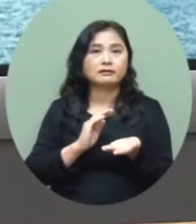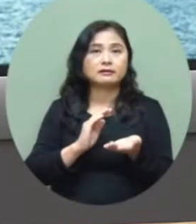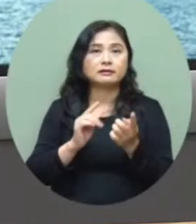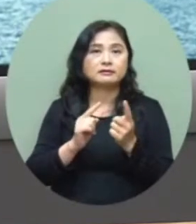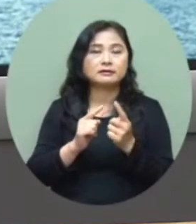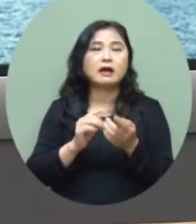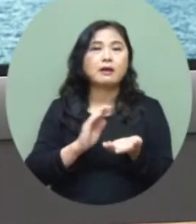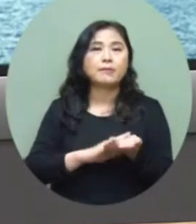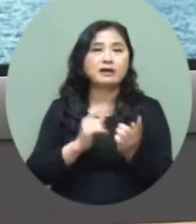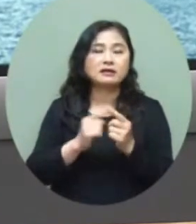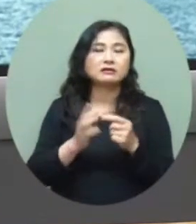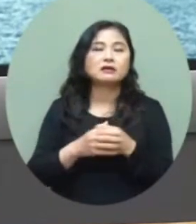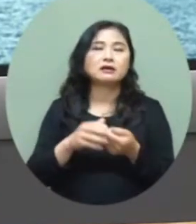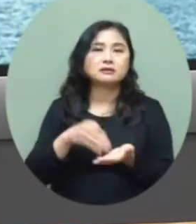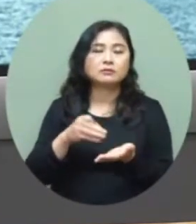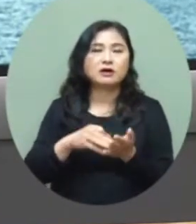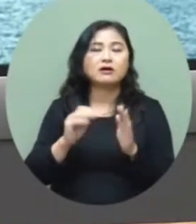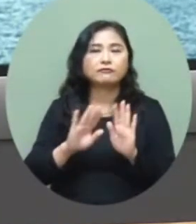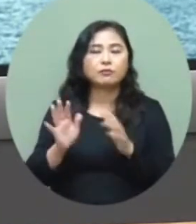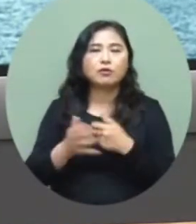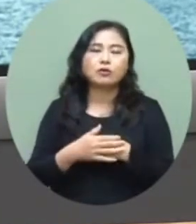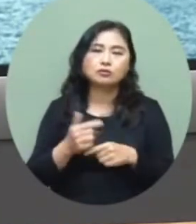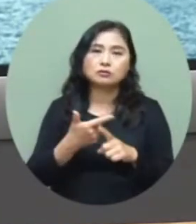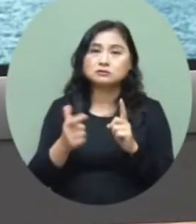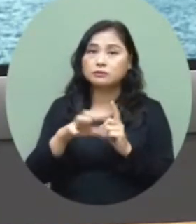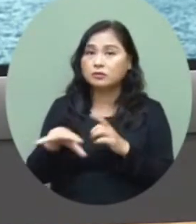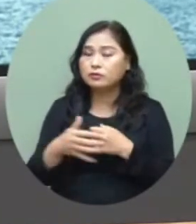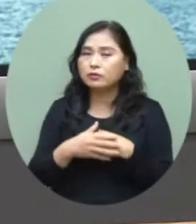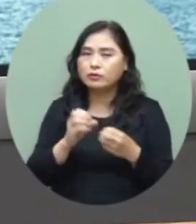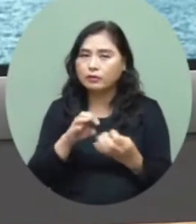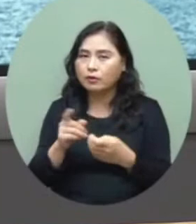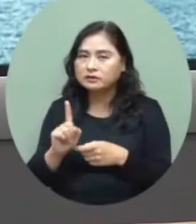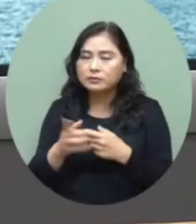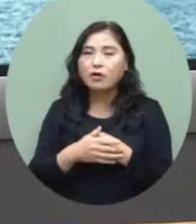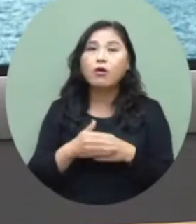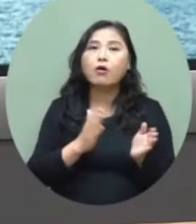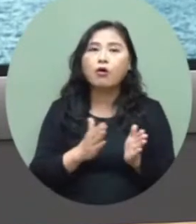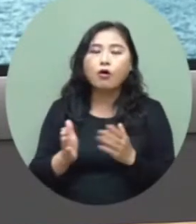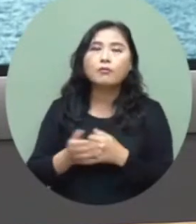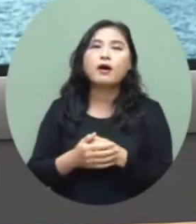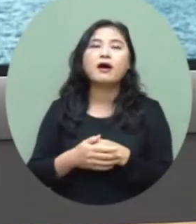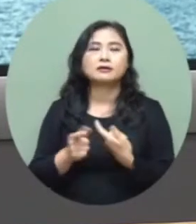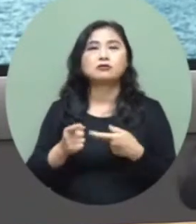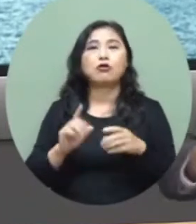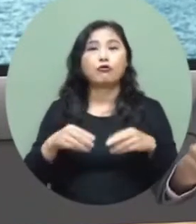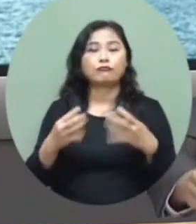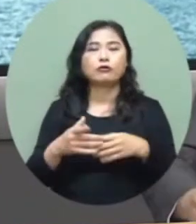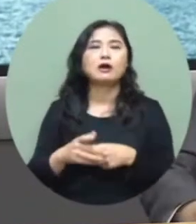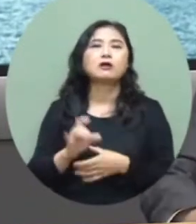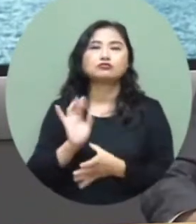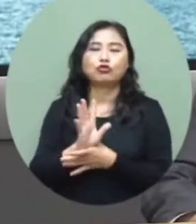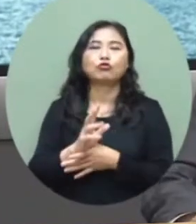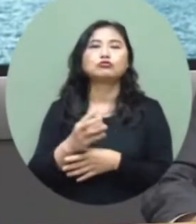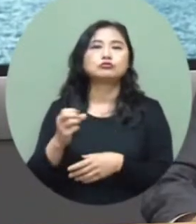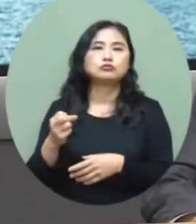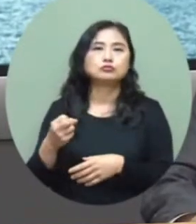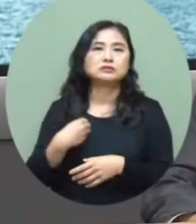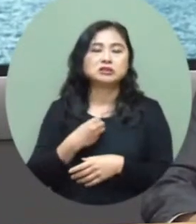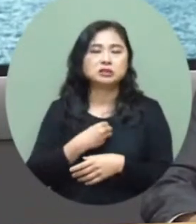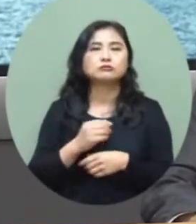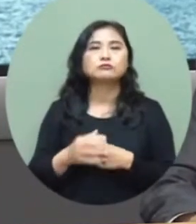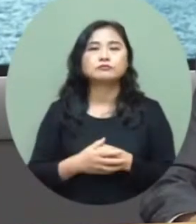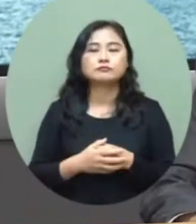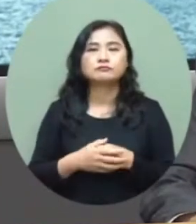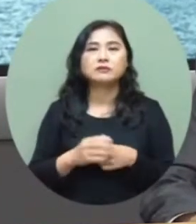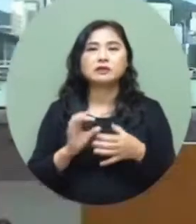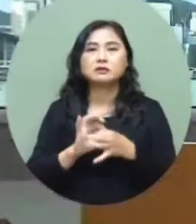new quotas will be made available. So we'll be liaising closely with these Chinese medicine clinics so that recovered patients will be